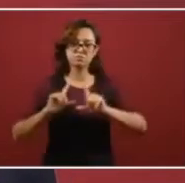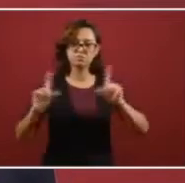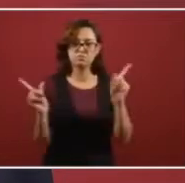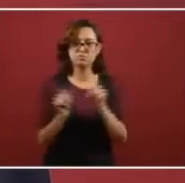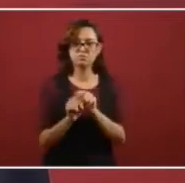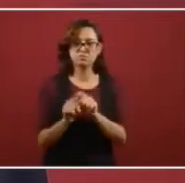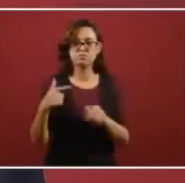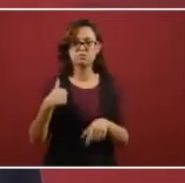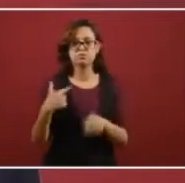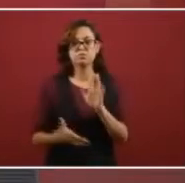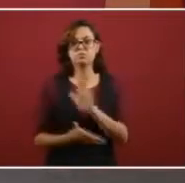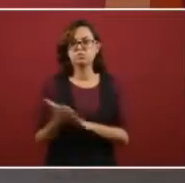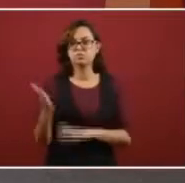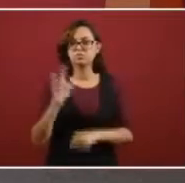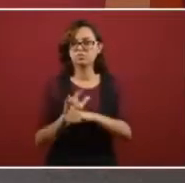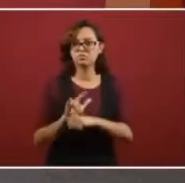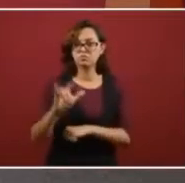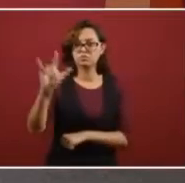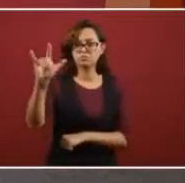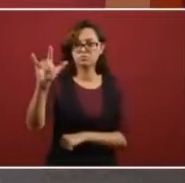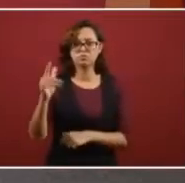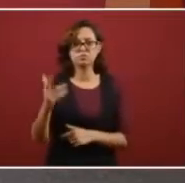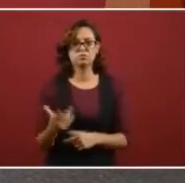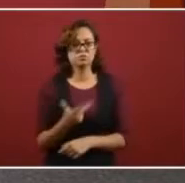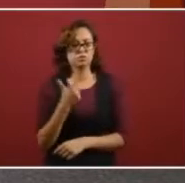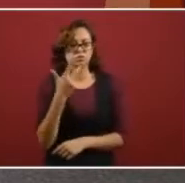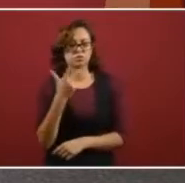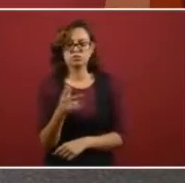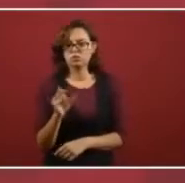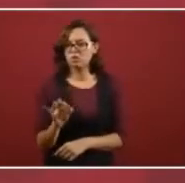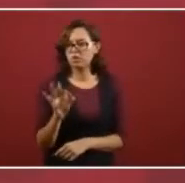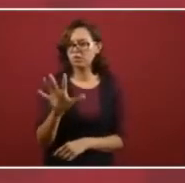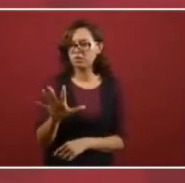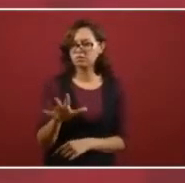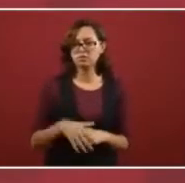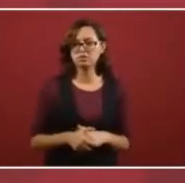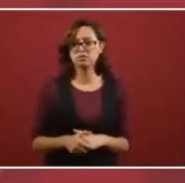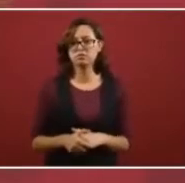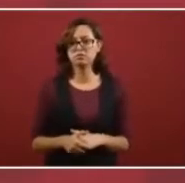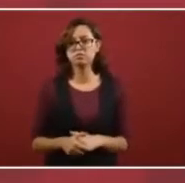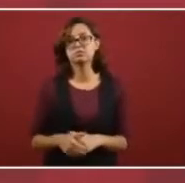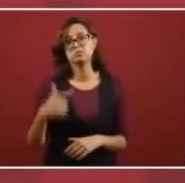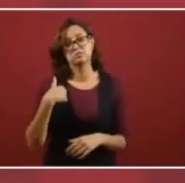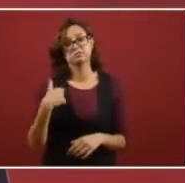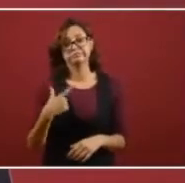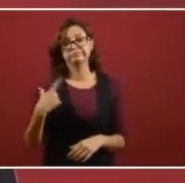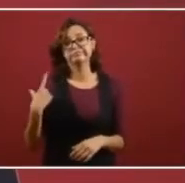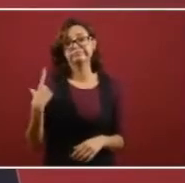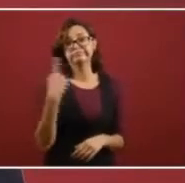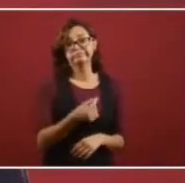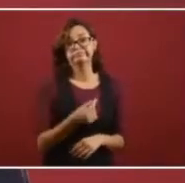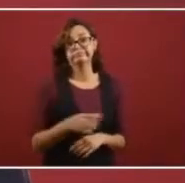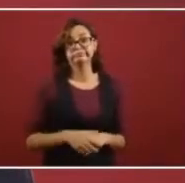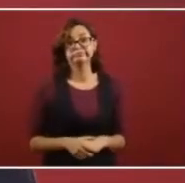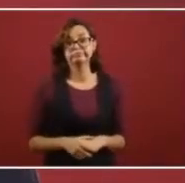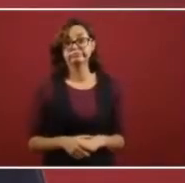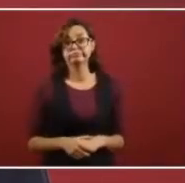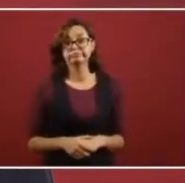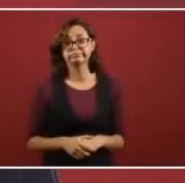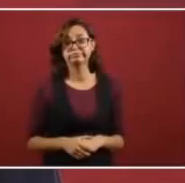because the flight goes out about 8:45, so I have to take